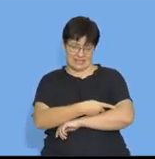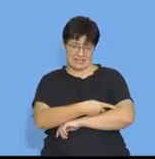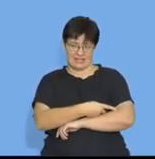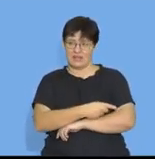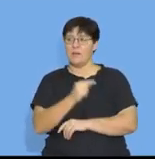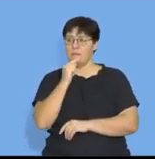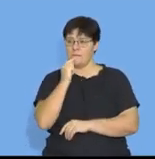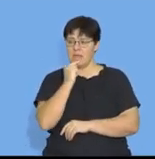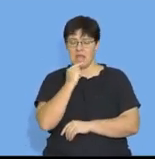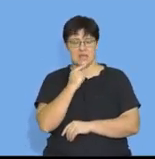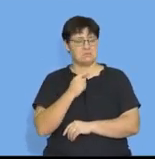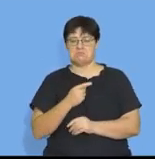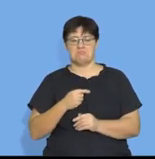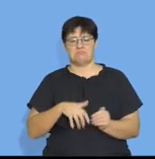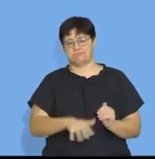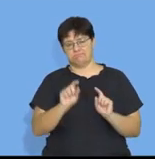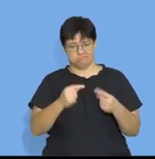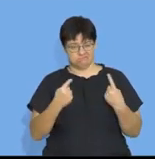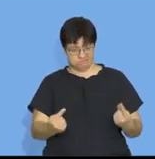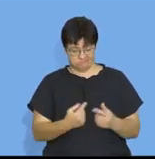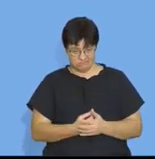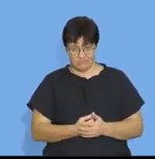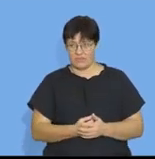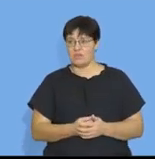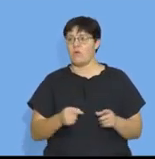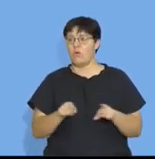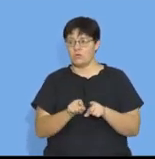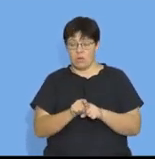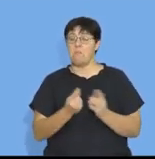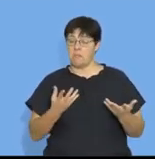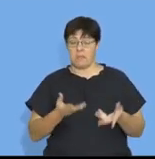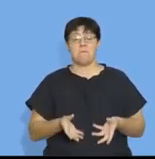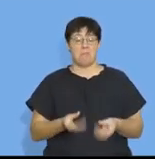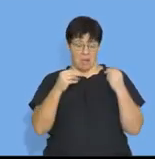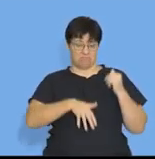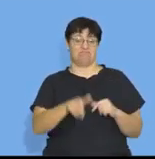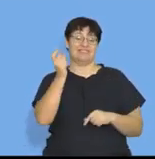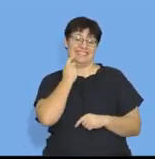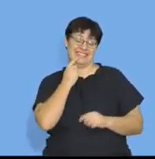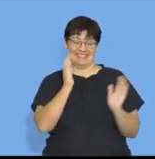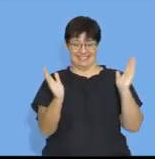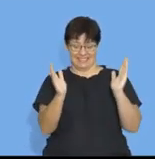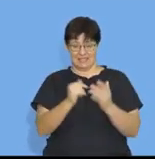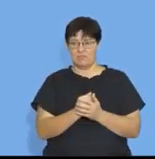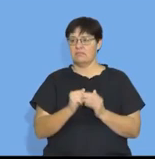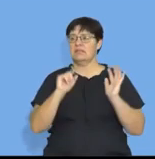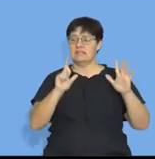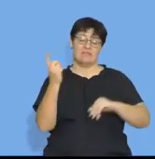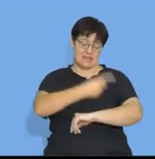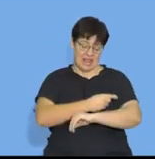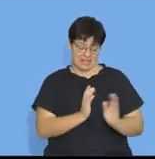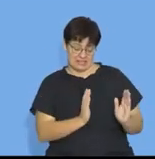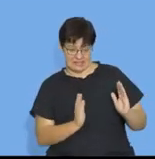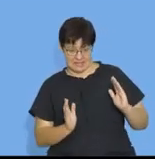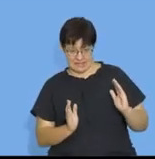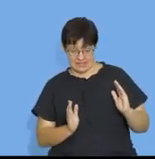a female is infertile as well as most fertile. And so these 7 days